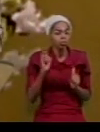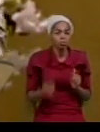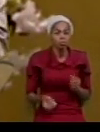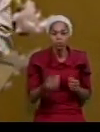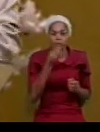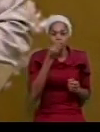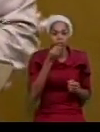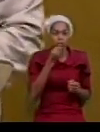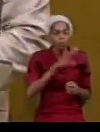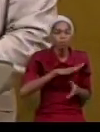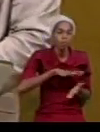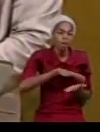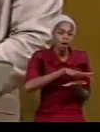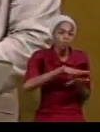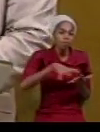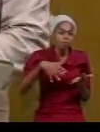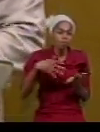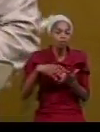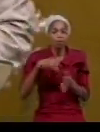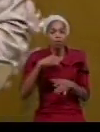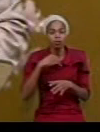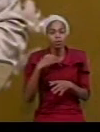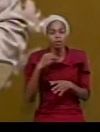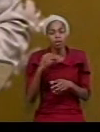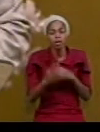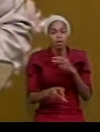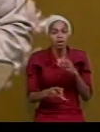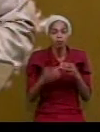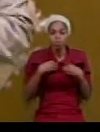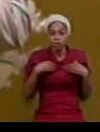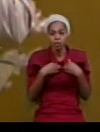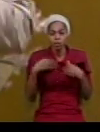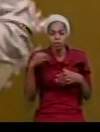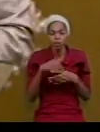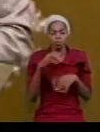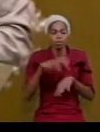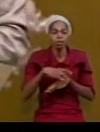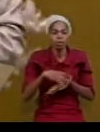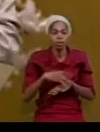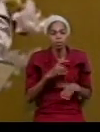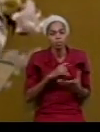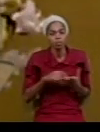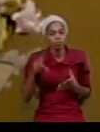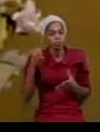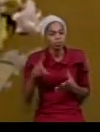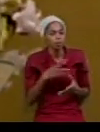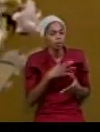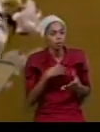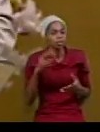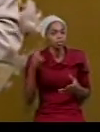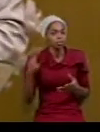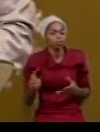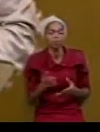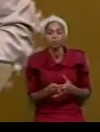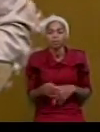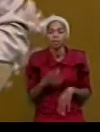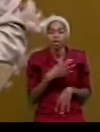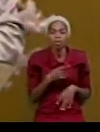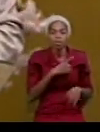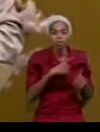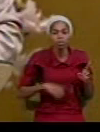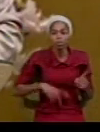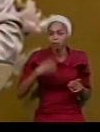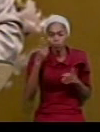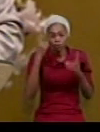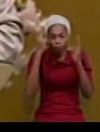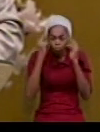earth. Look at chapter 12, verse 1 and 2. And it says, and the Lord spake unto Moses, saying, speak unto